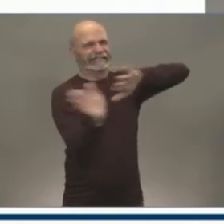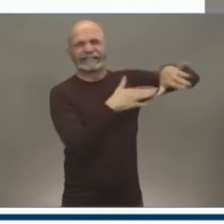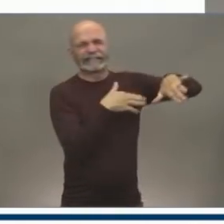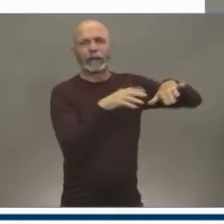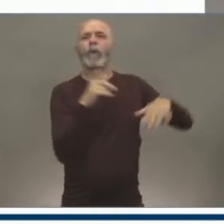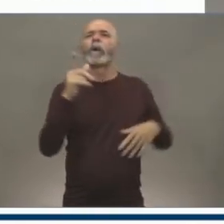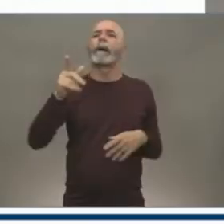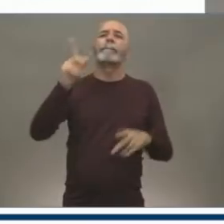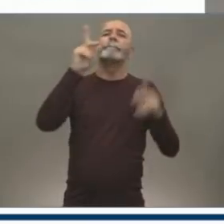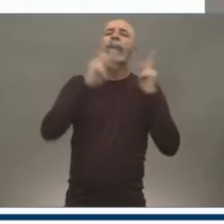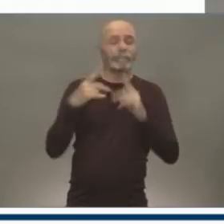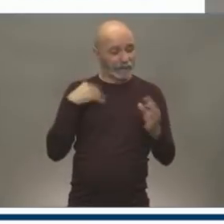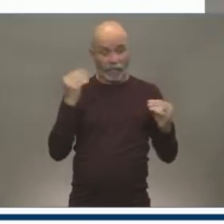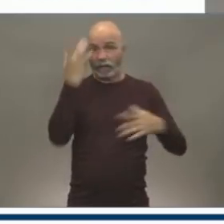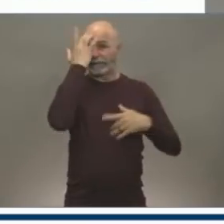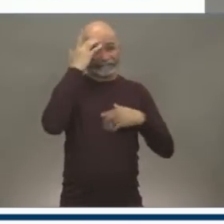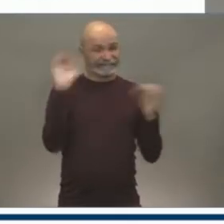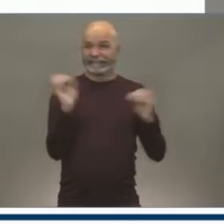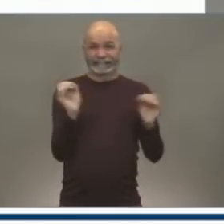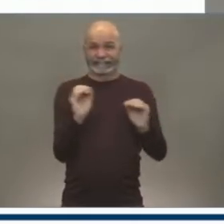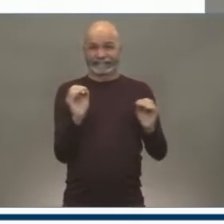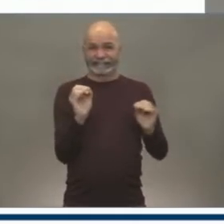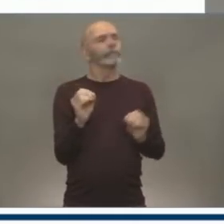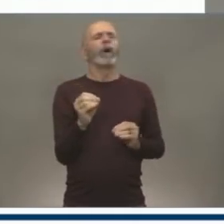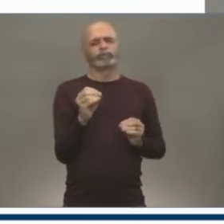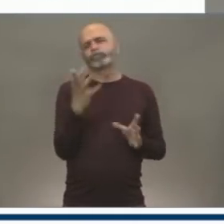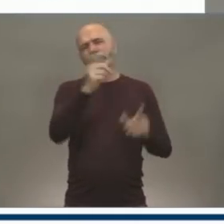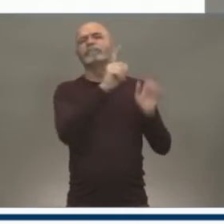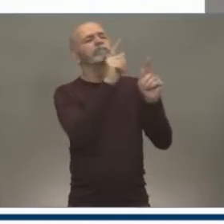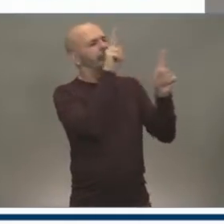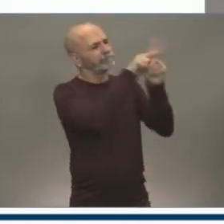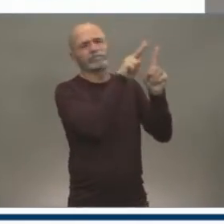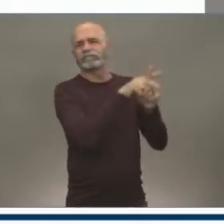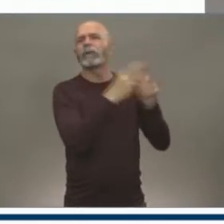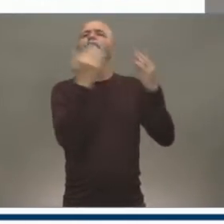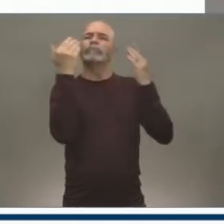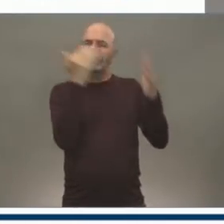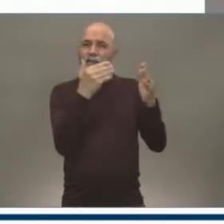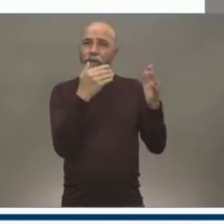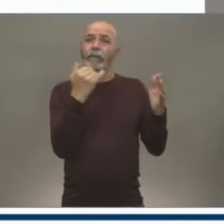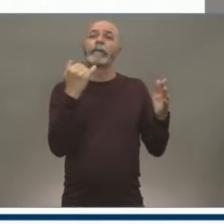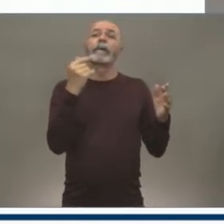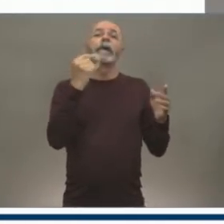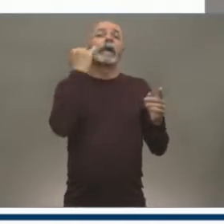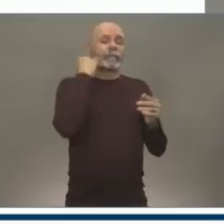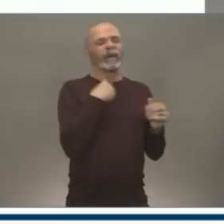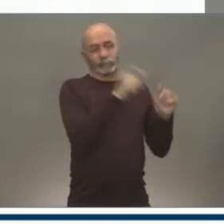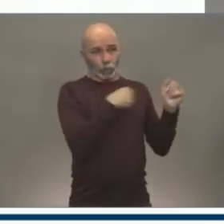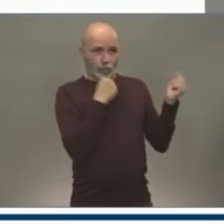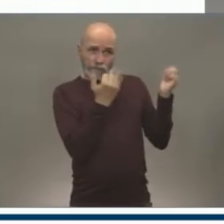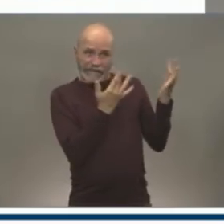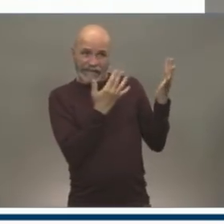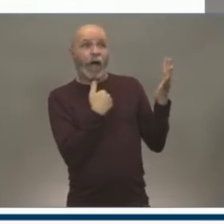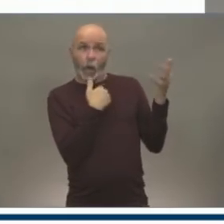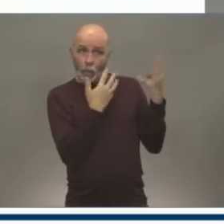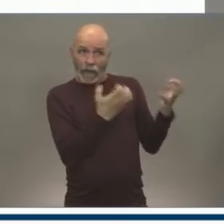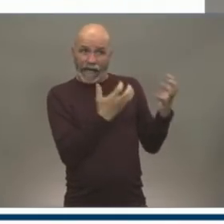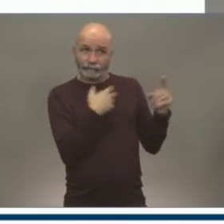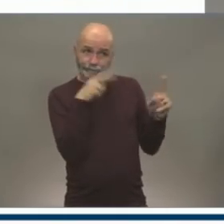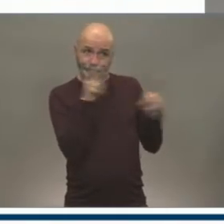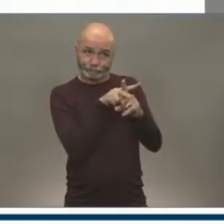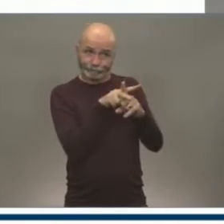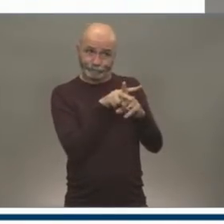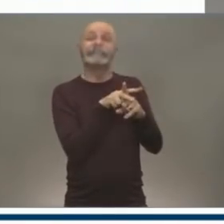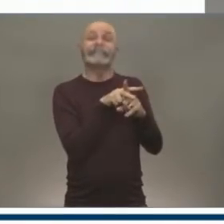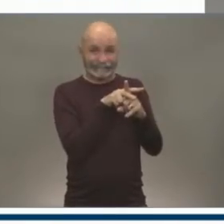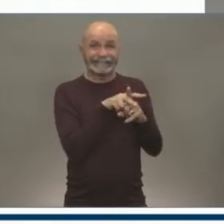you read initially on the website to book your appointment, to wait for somebody to contact you with an appointment. We need to keep